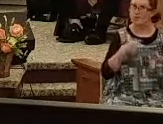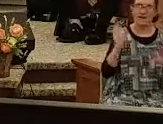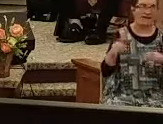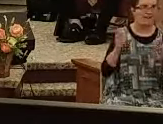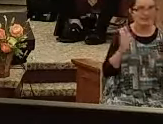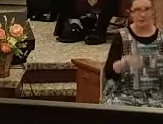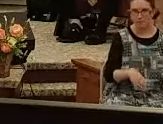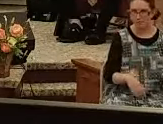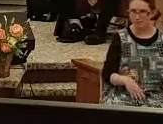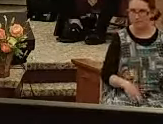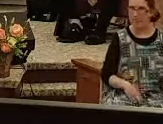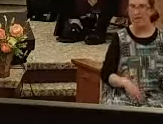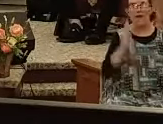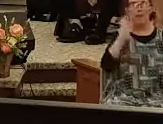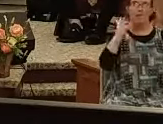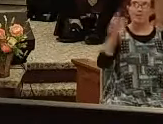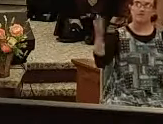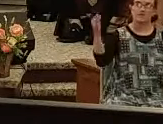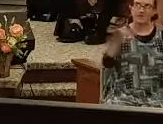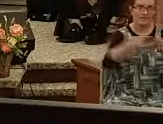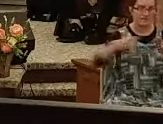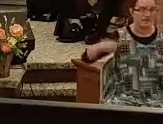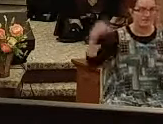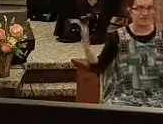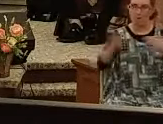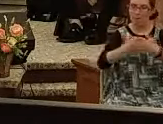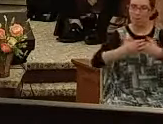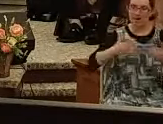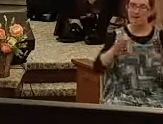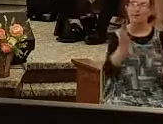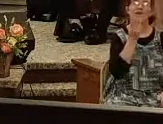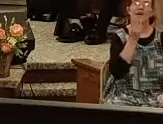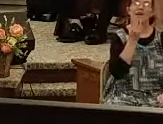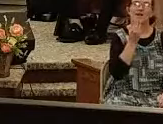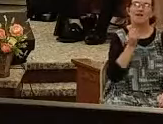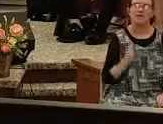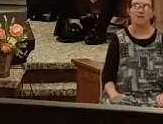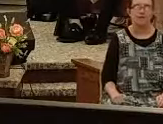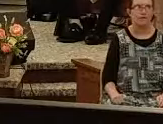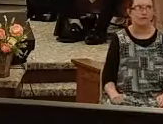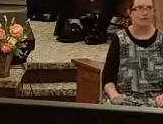what? I'm going to preach against sin no matter what color it is.